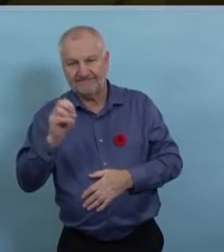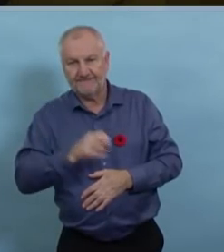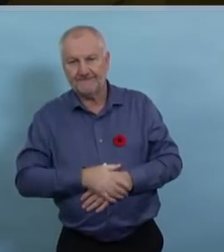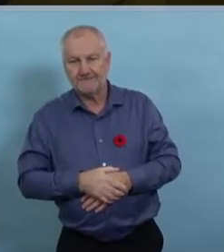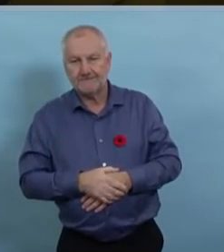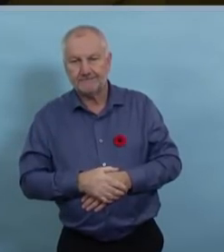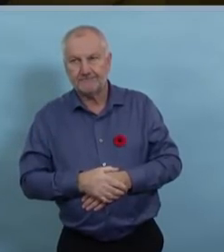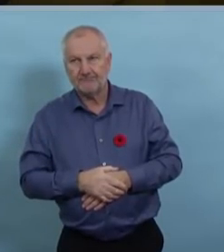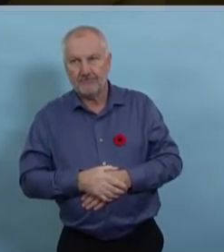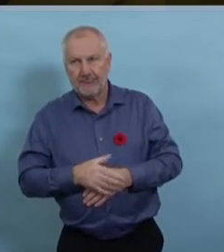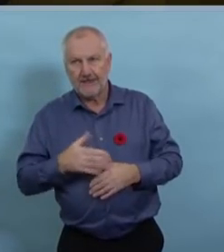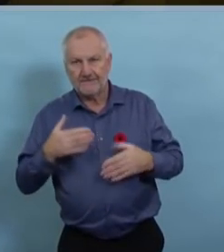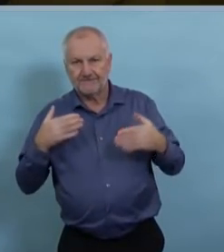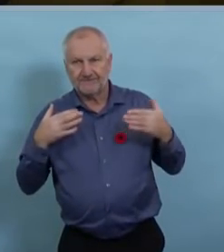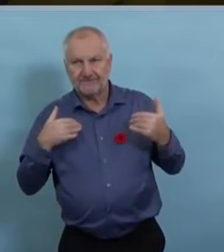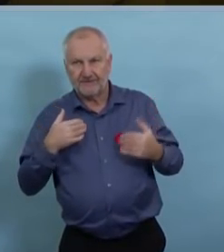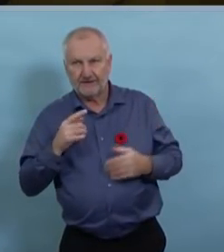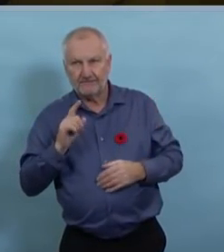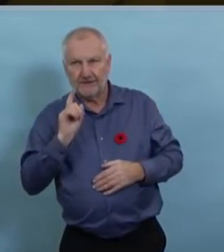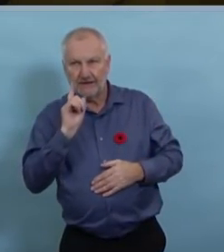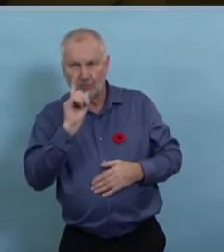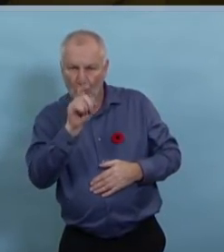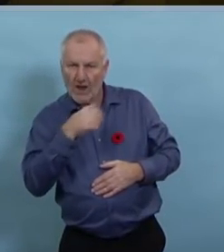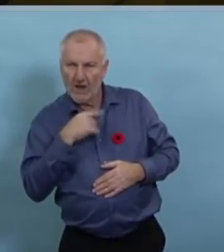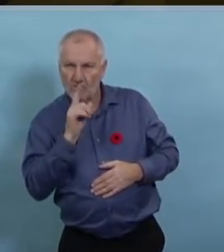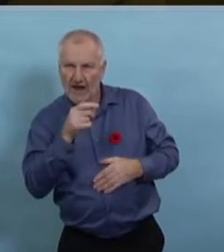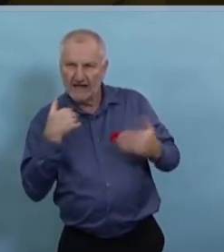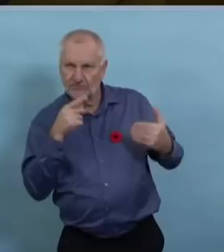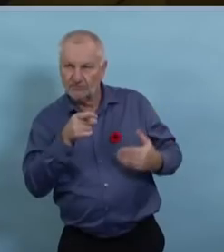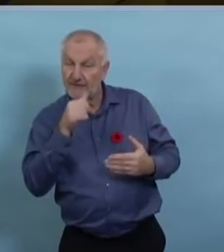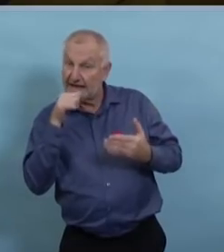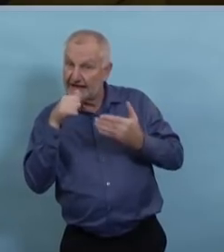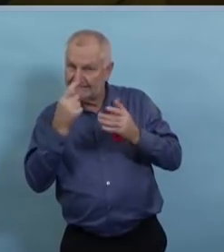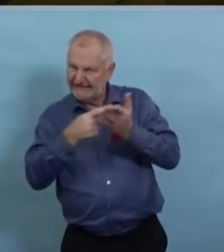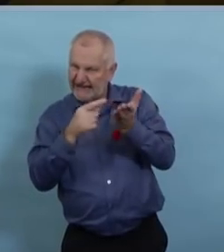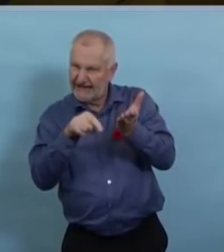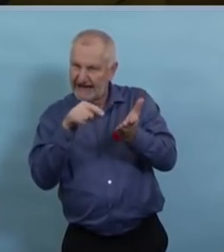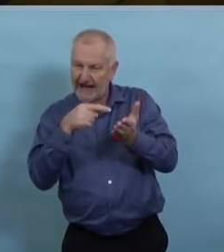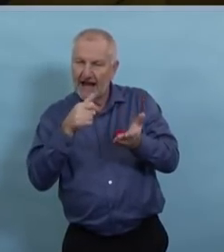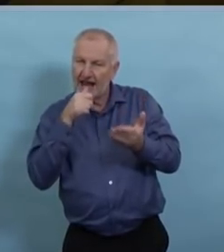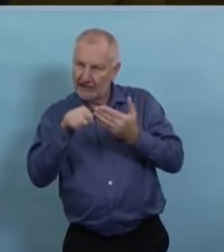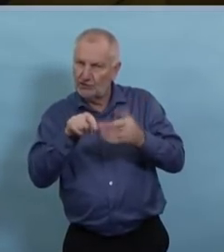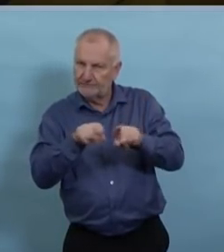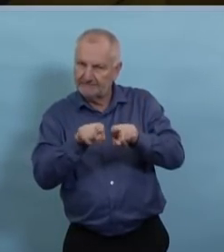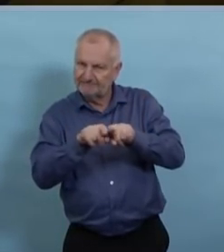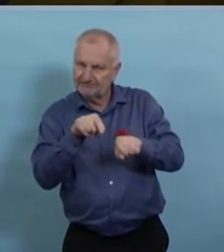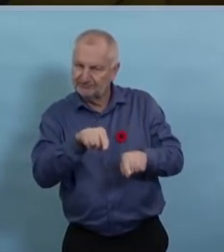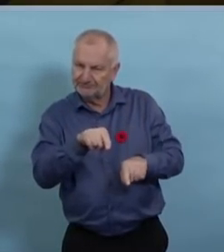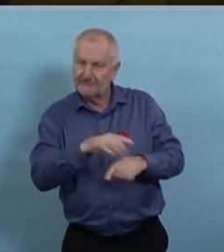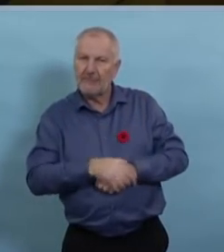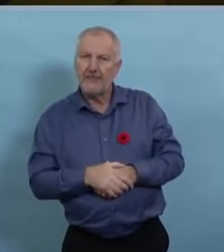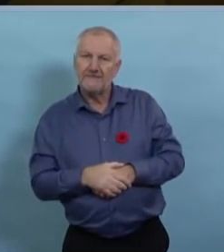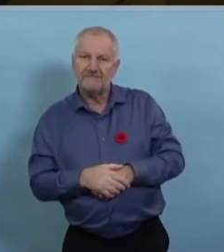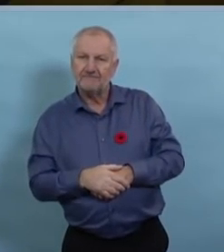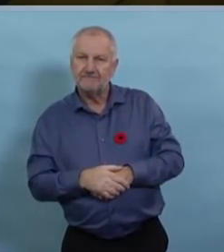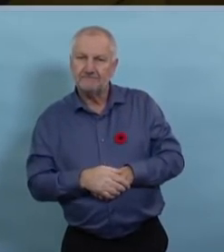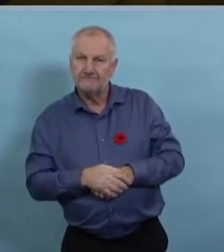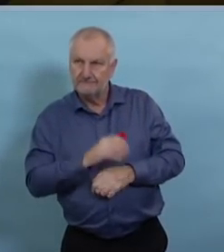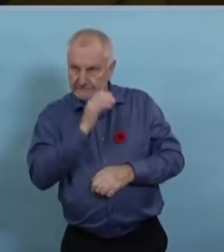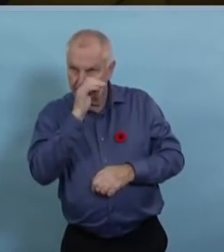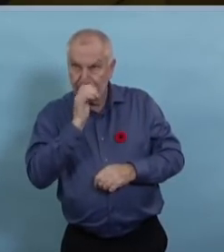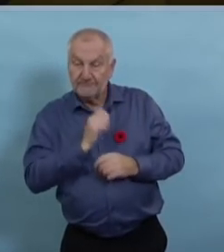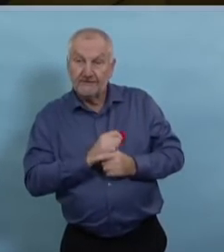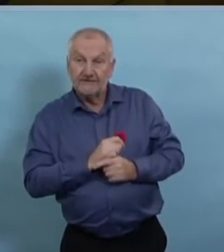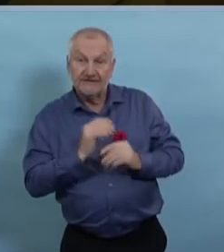Minister Goertzen, I'm going to reference the letter today as well. The workload for teachers here seems to be